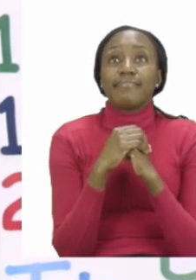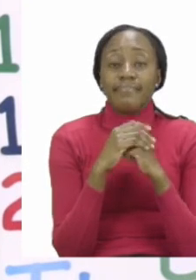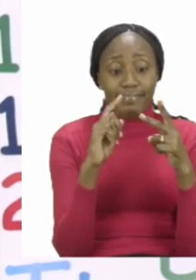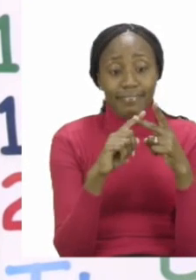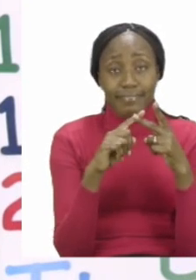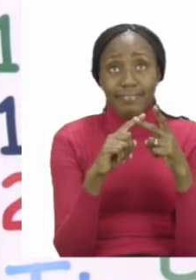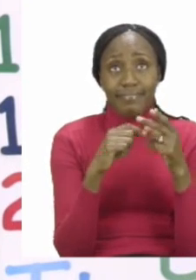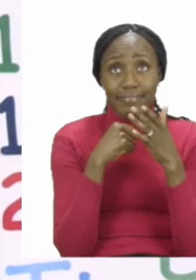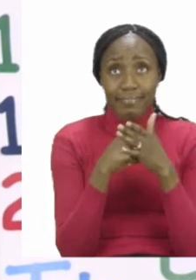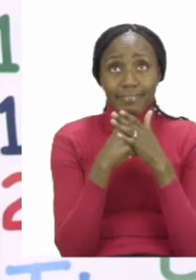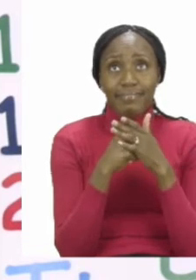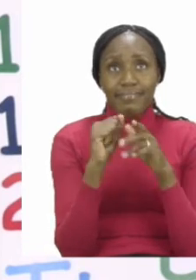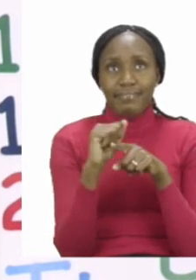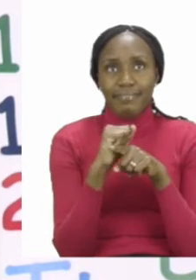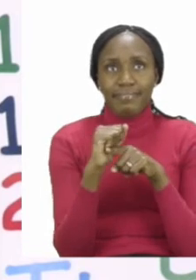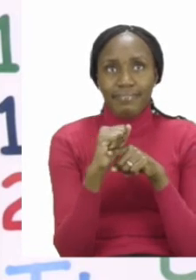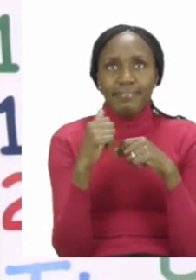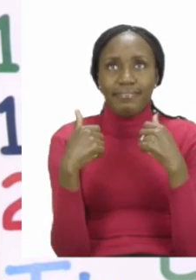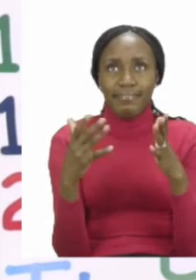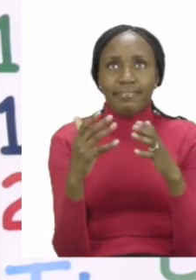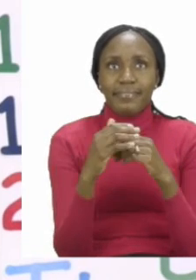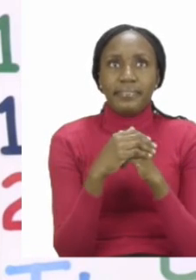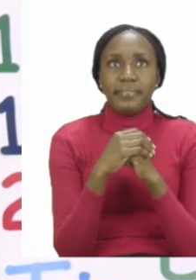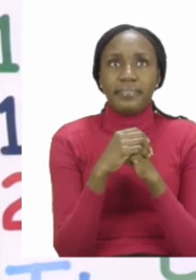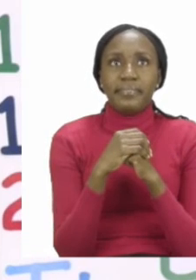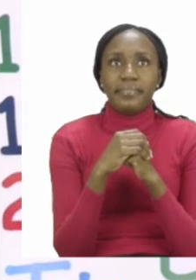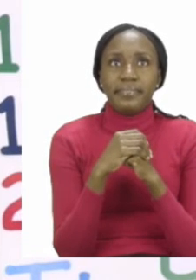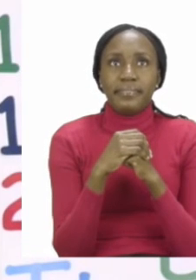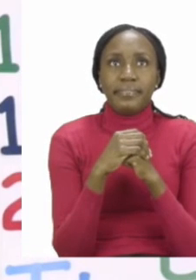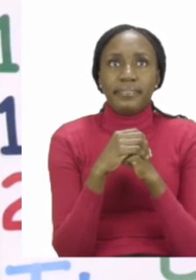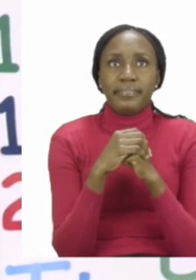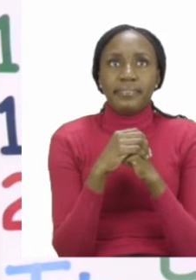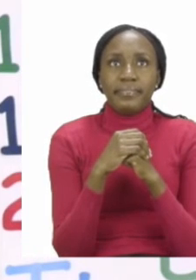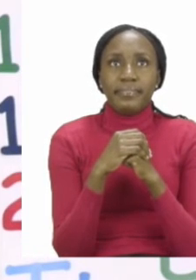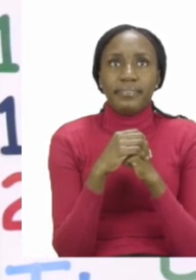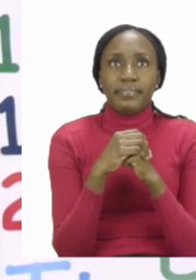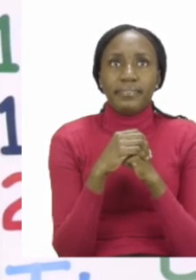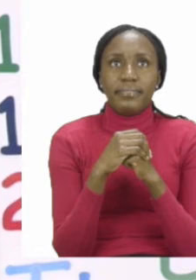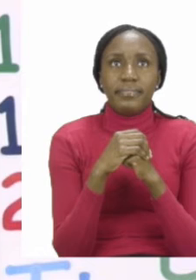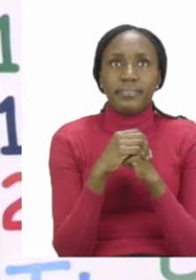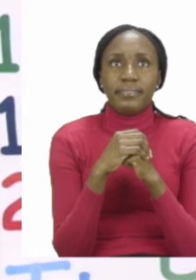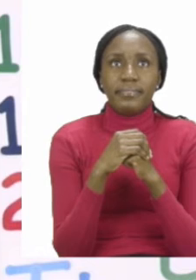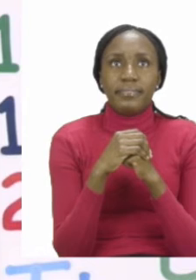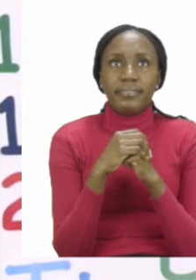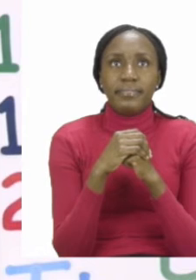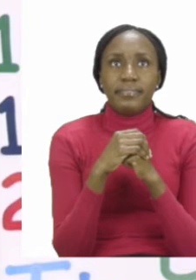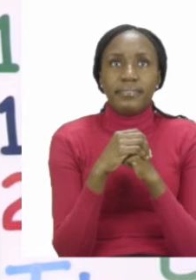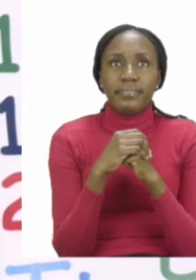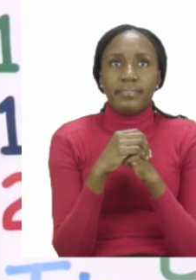pattern together. You start at the bottom here again. Then you go up with